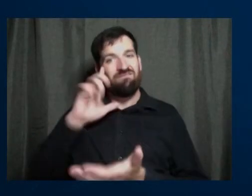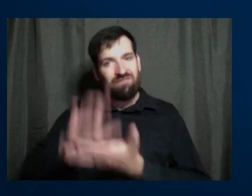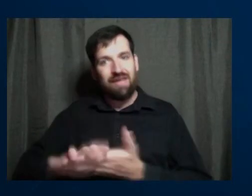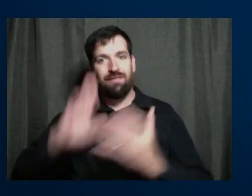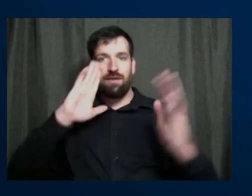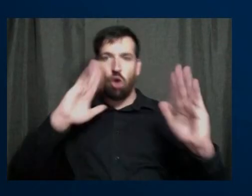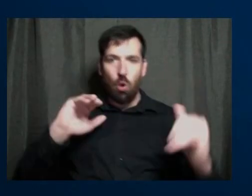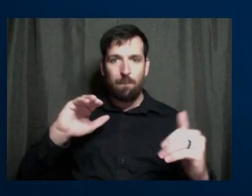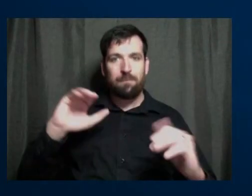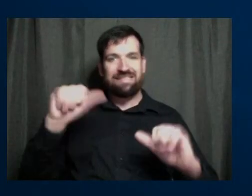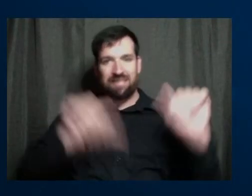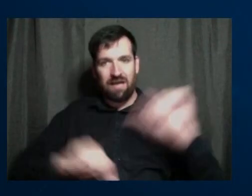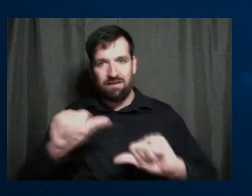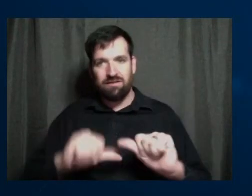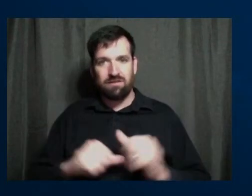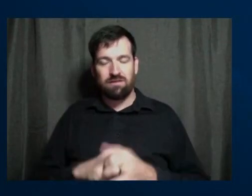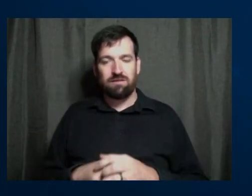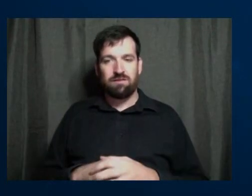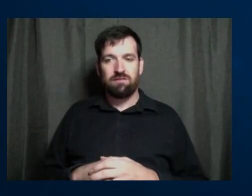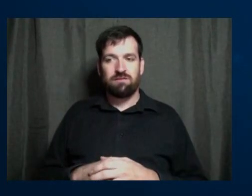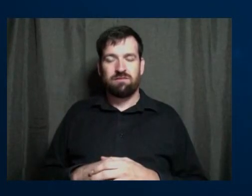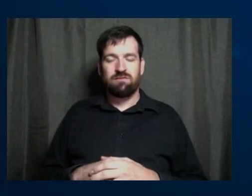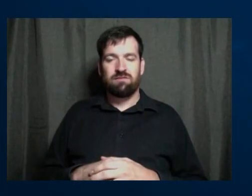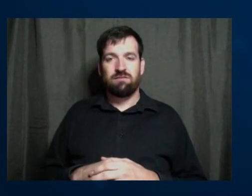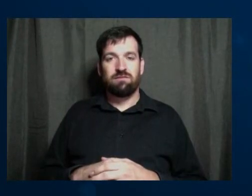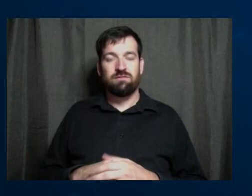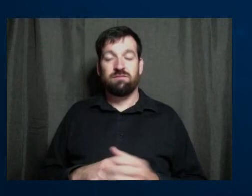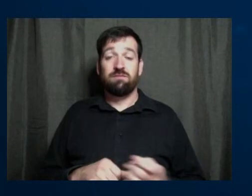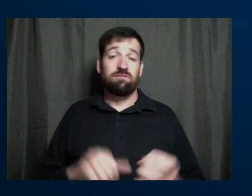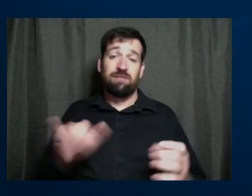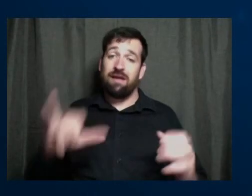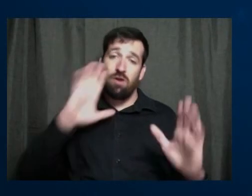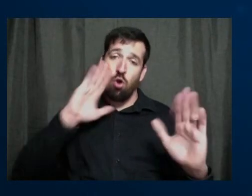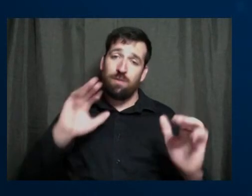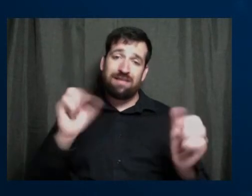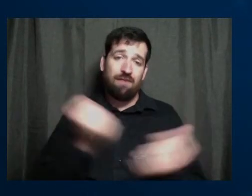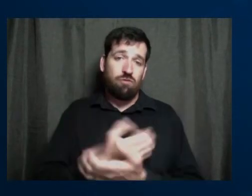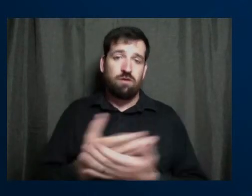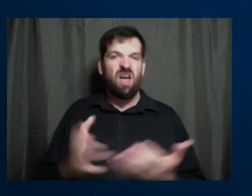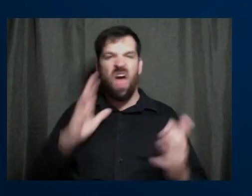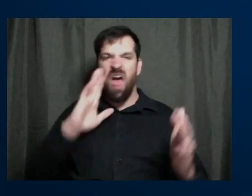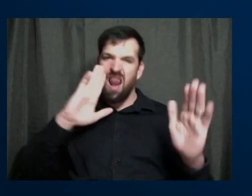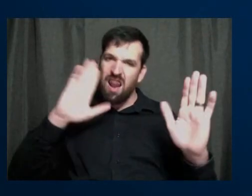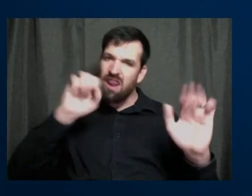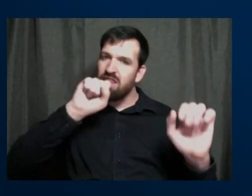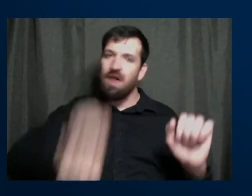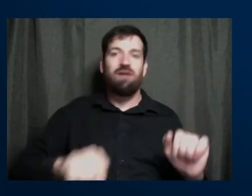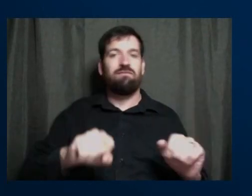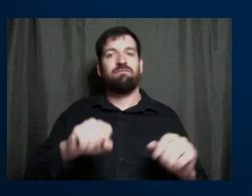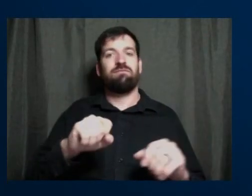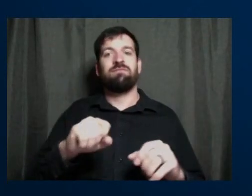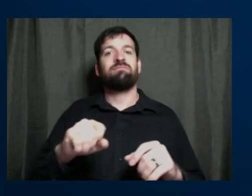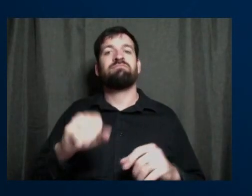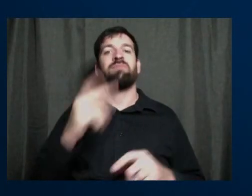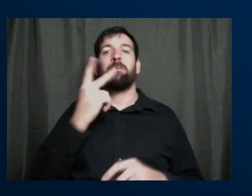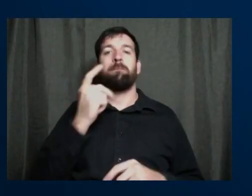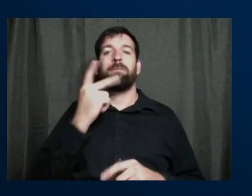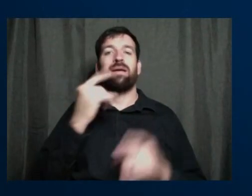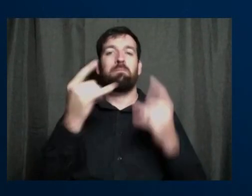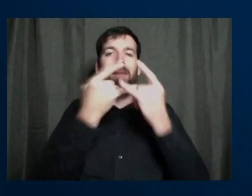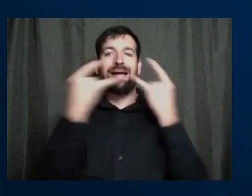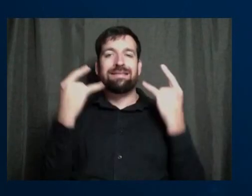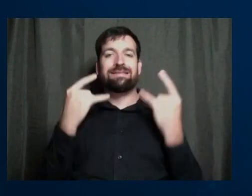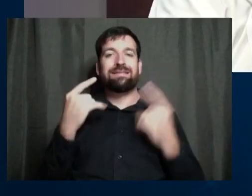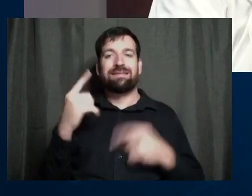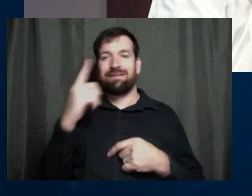this hope means everything. And I also just want to say, I love the pink mask on the mannequin behind you. It fits in.